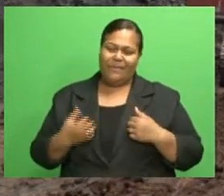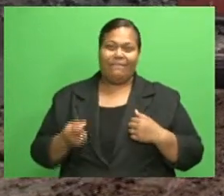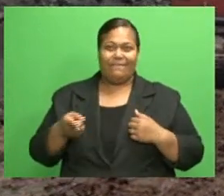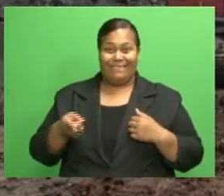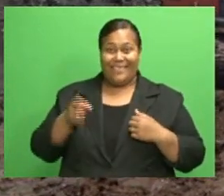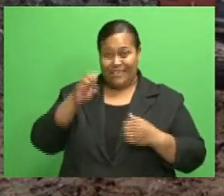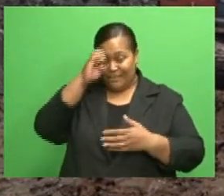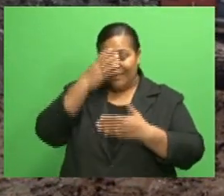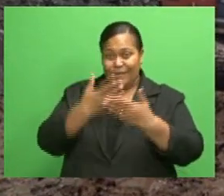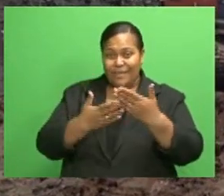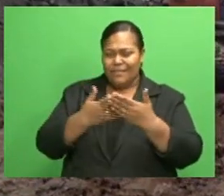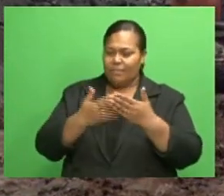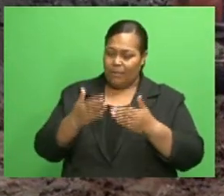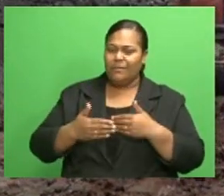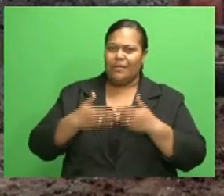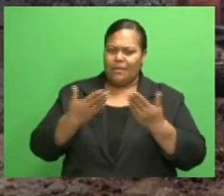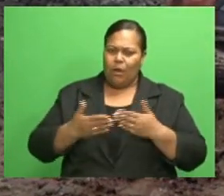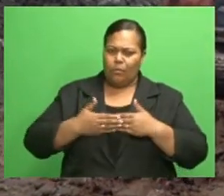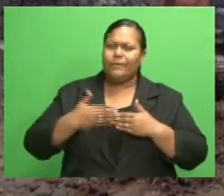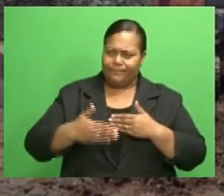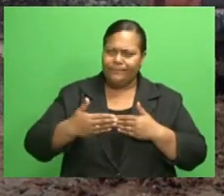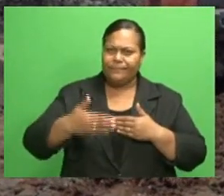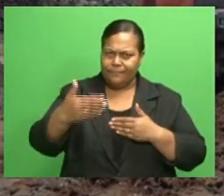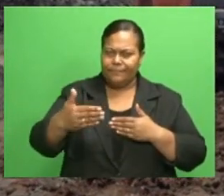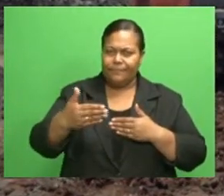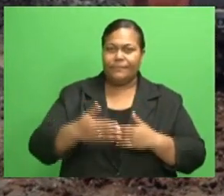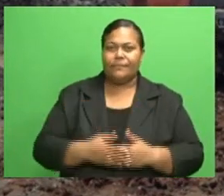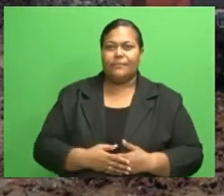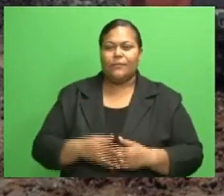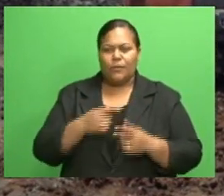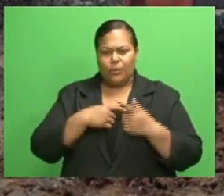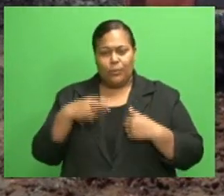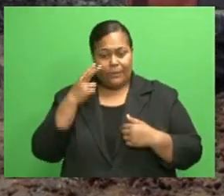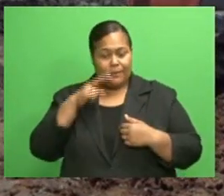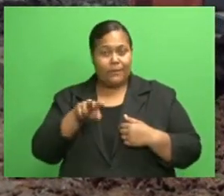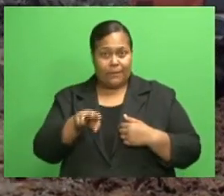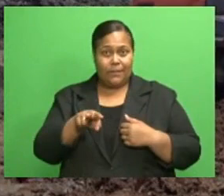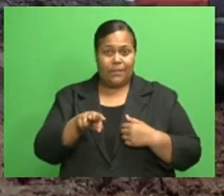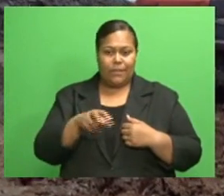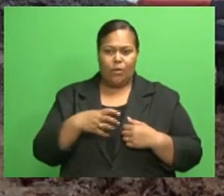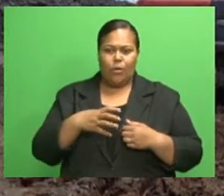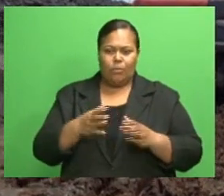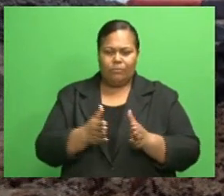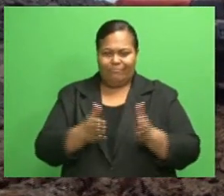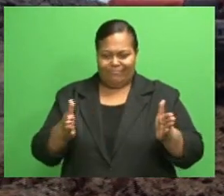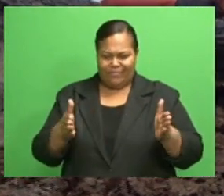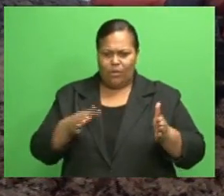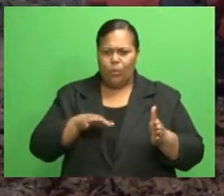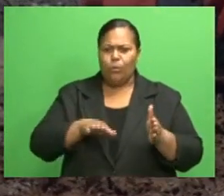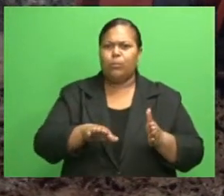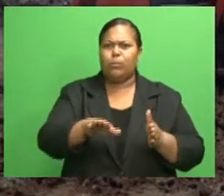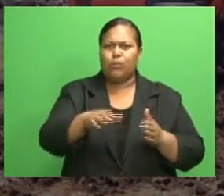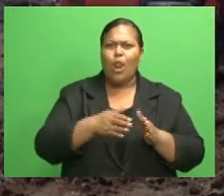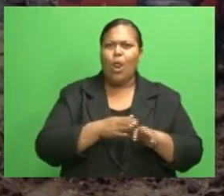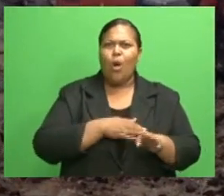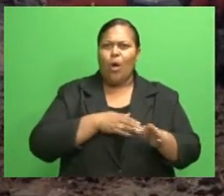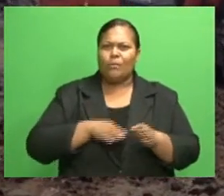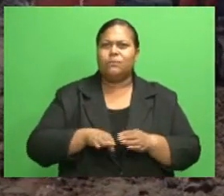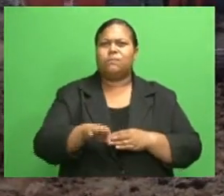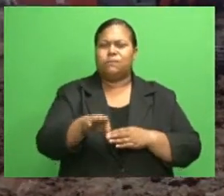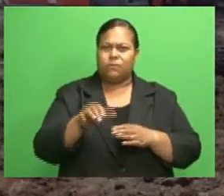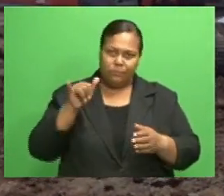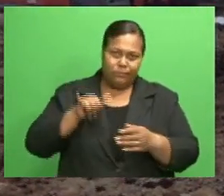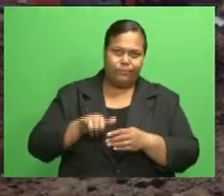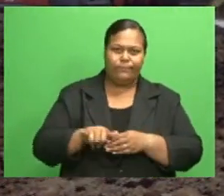are very much on track. At the completion of the project, we will see a longer, wider runway that will encourage the aircraft to fly full